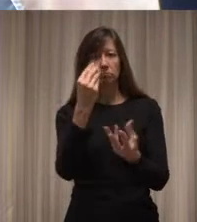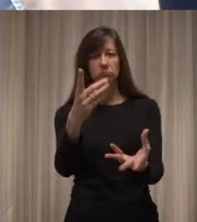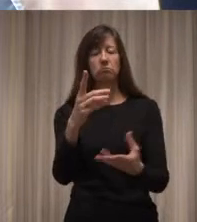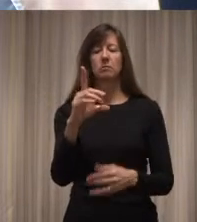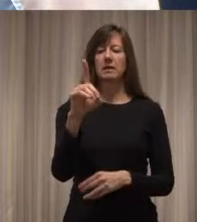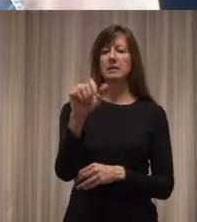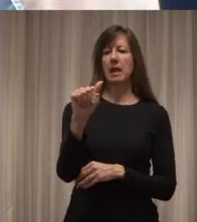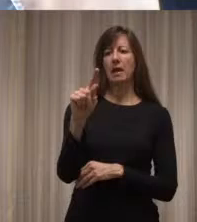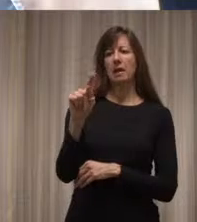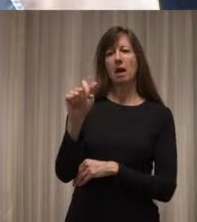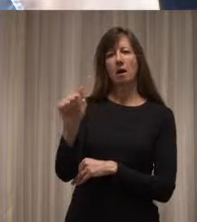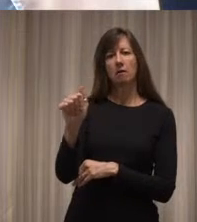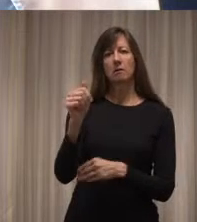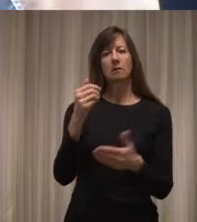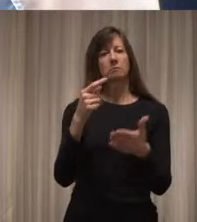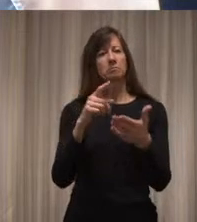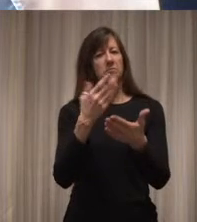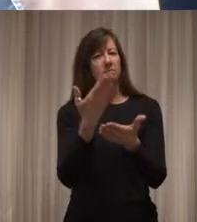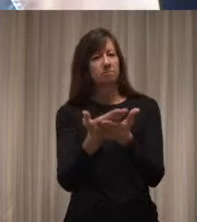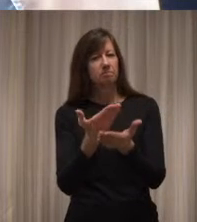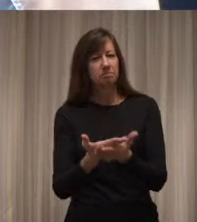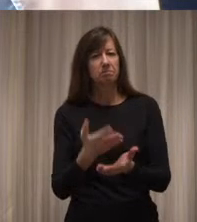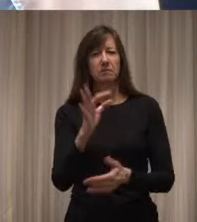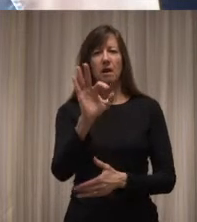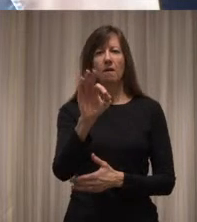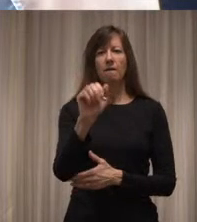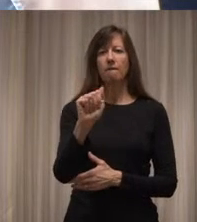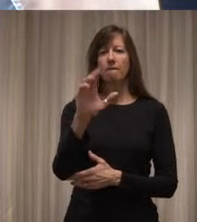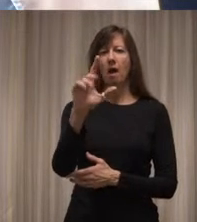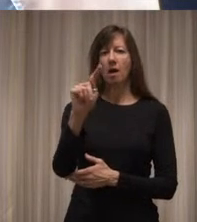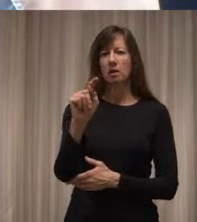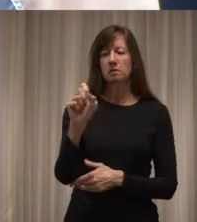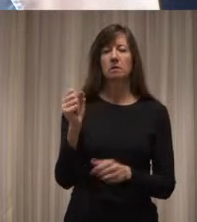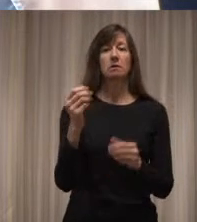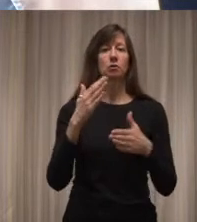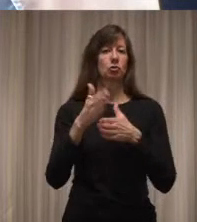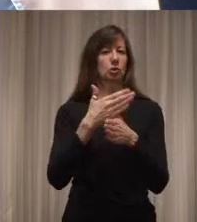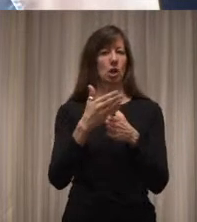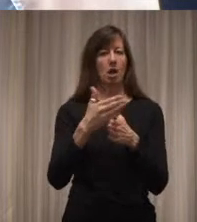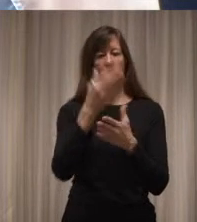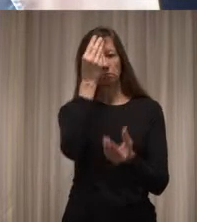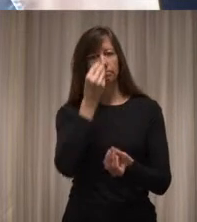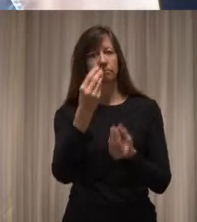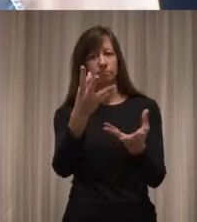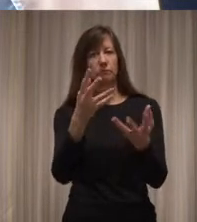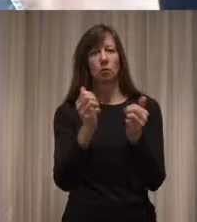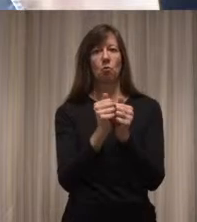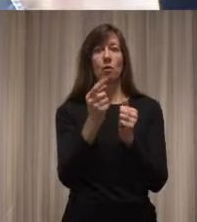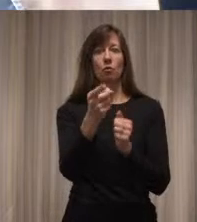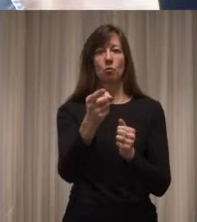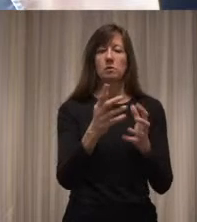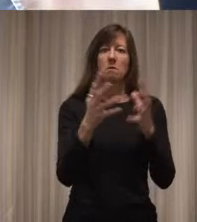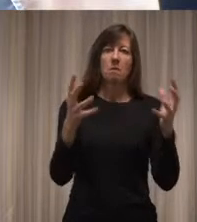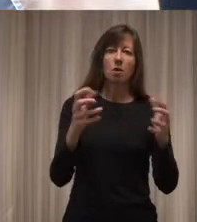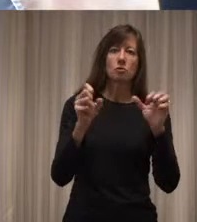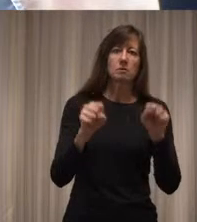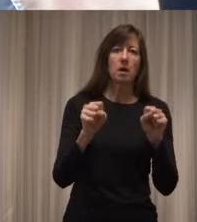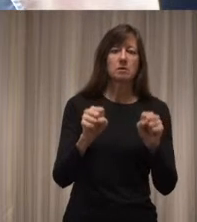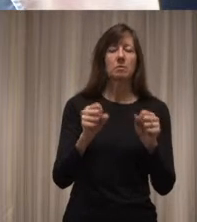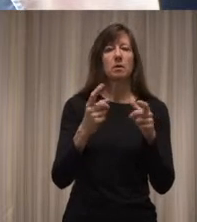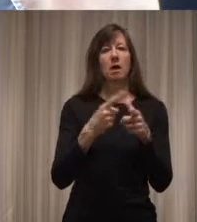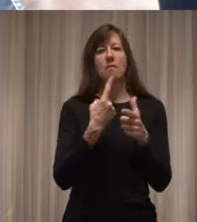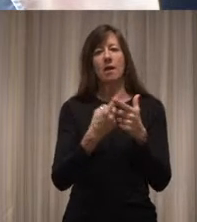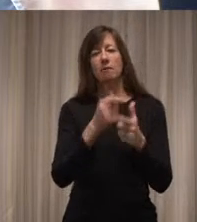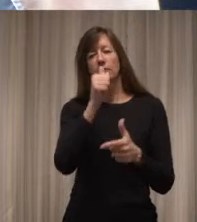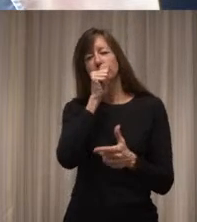health experts and share as much as we possibly know with all of you so that we can just get through this challenging pandemic together, get